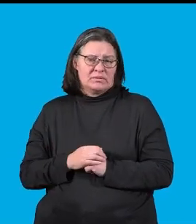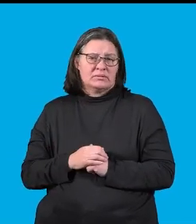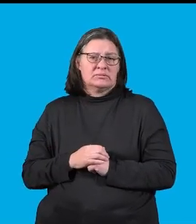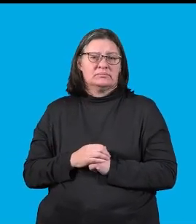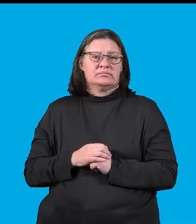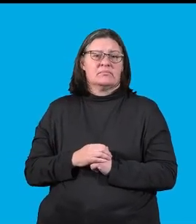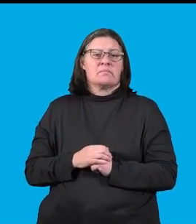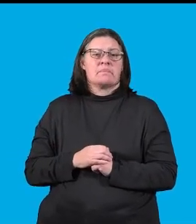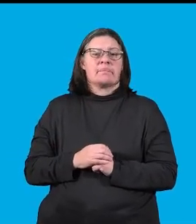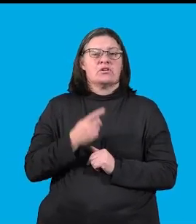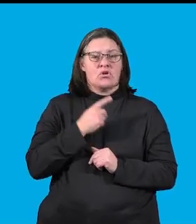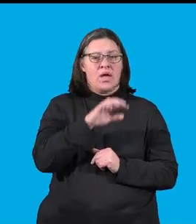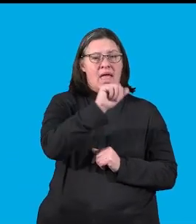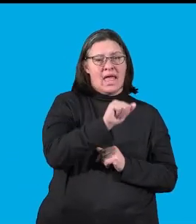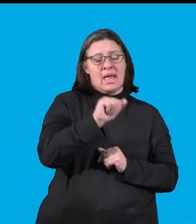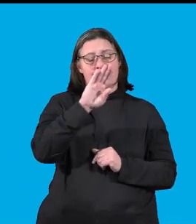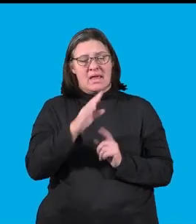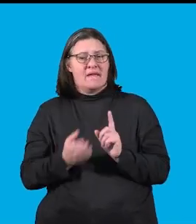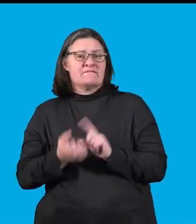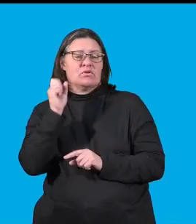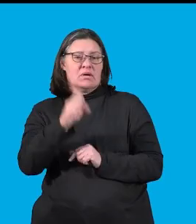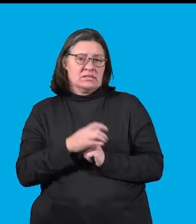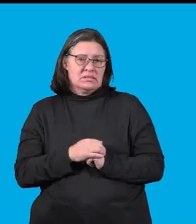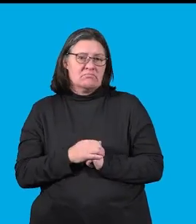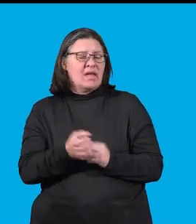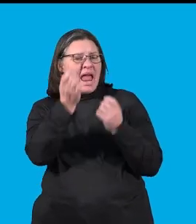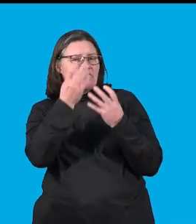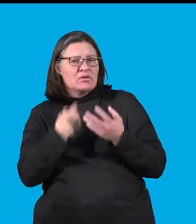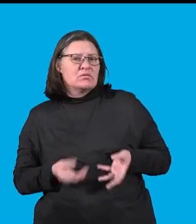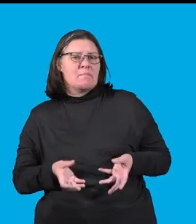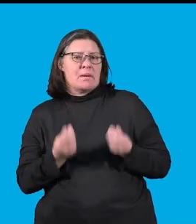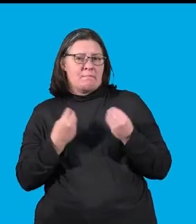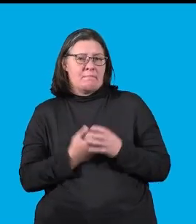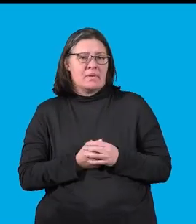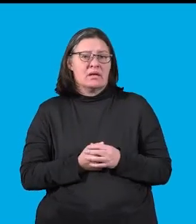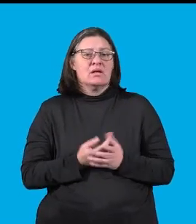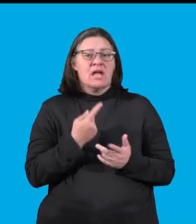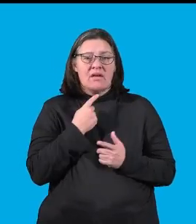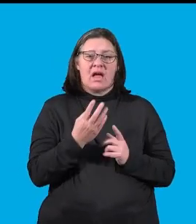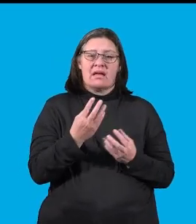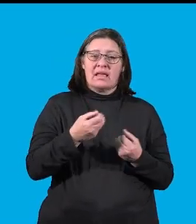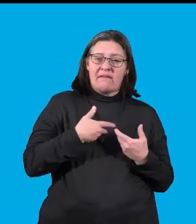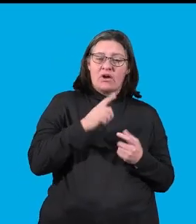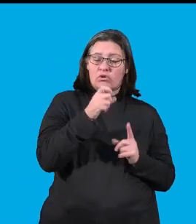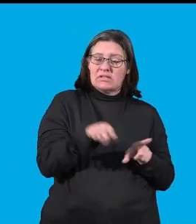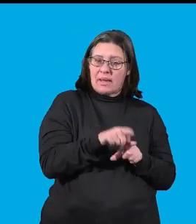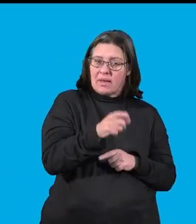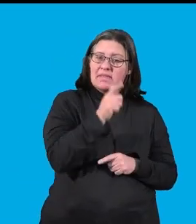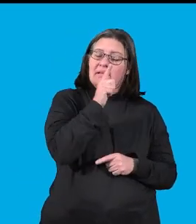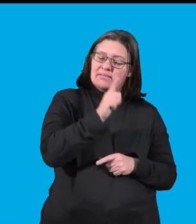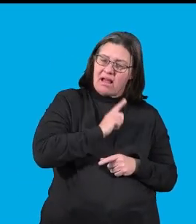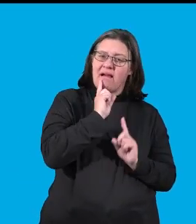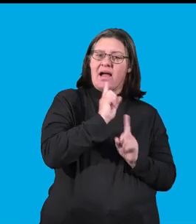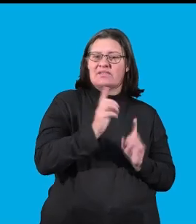was 0. We need to find A and B based on what information we've got. What's really nice when they give you a question like that is